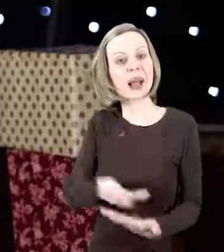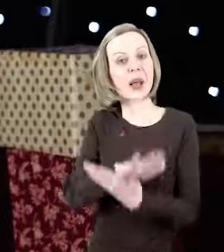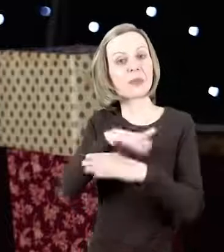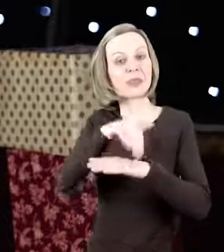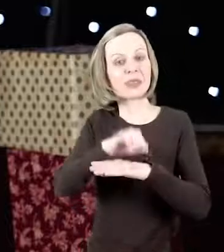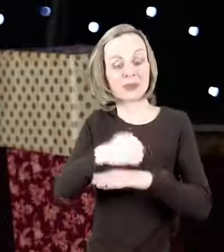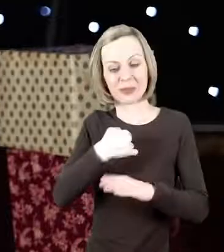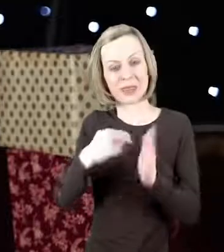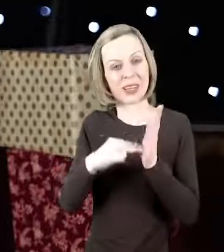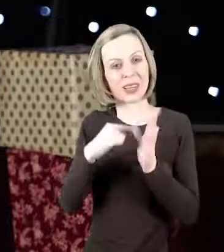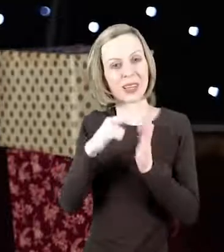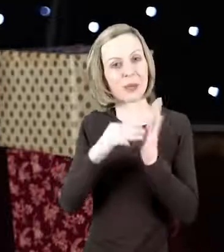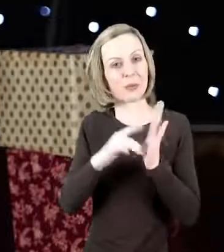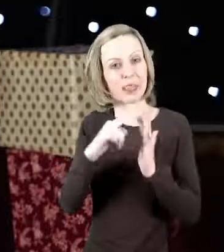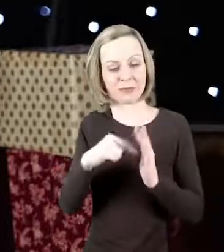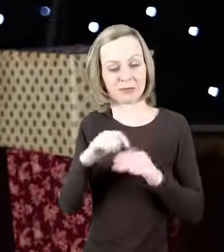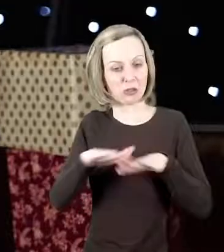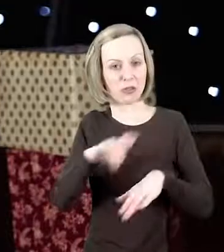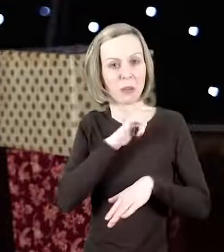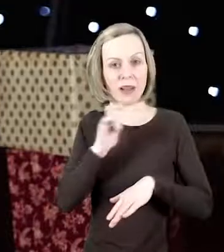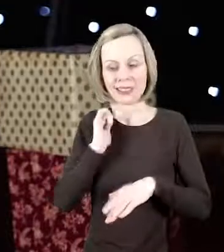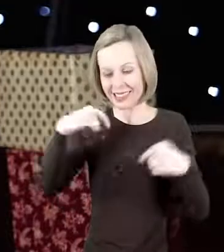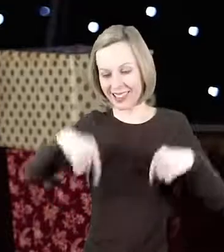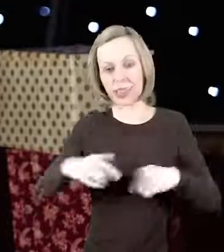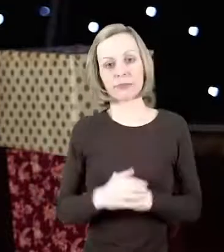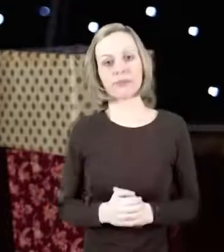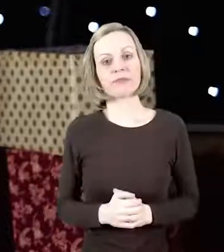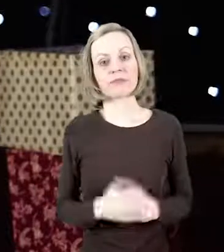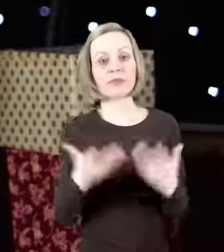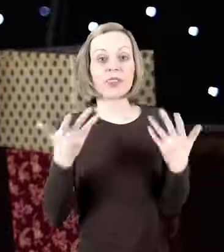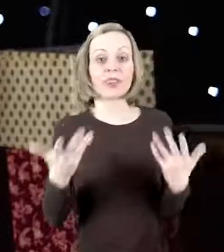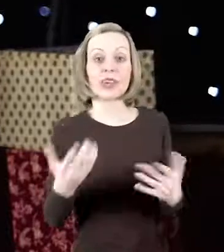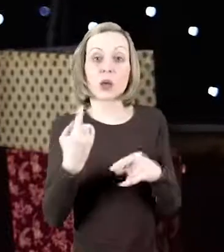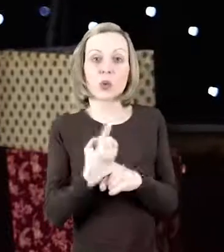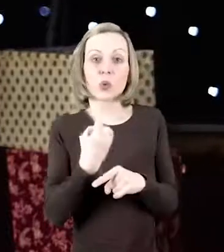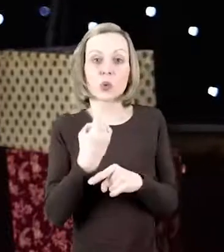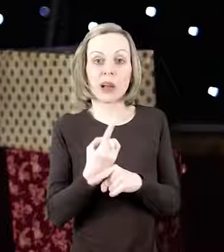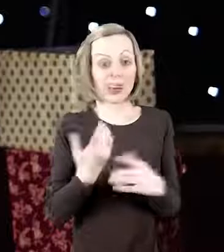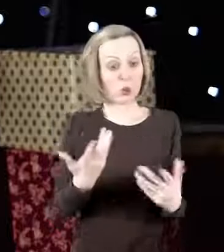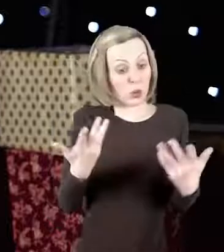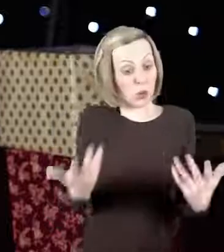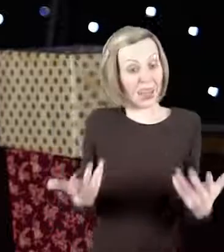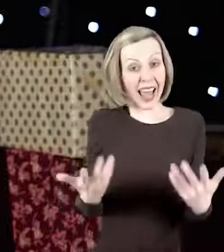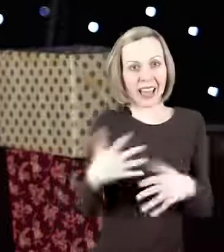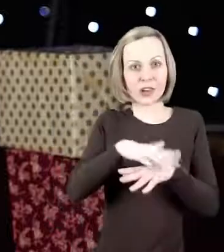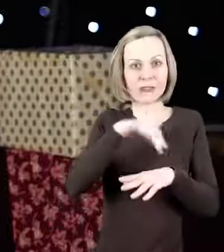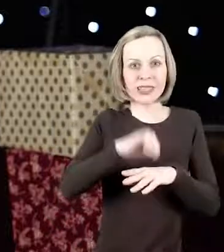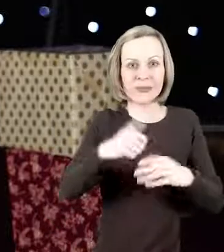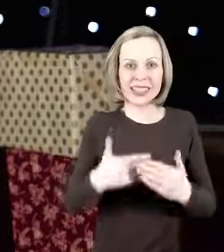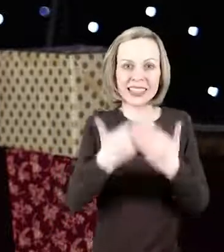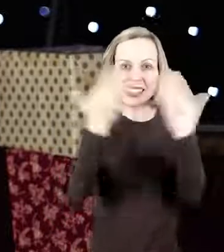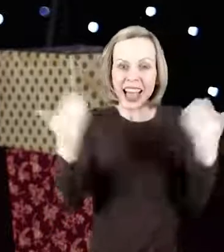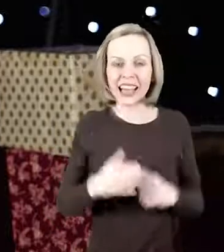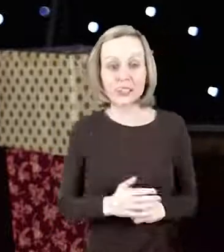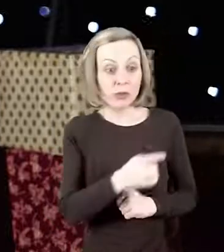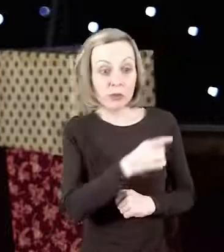name is Naomi, and I am the children's pastor here at St Paul's. Well, today, I want to talk to you about today, Christmas Day.